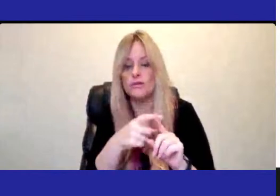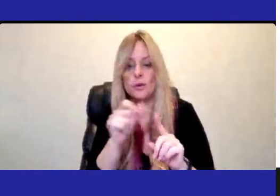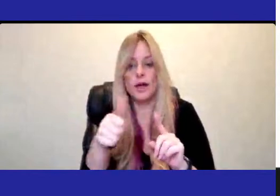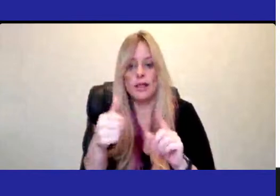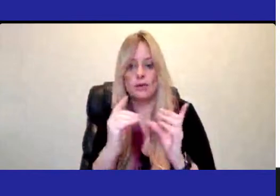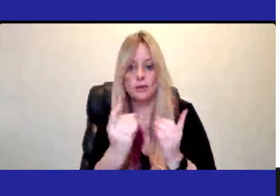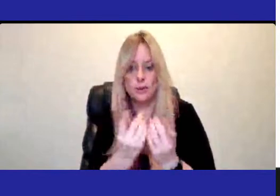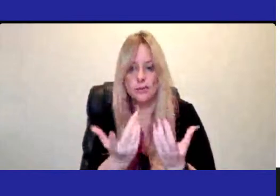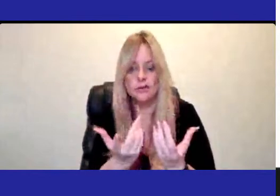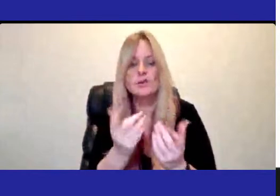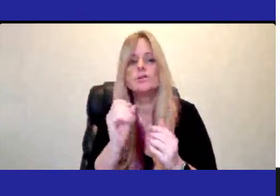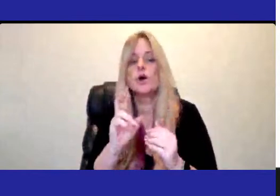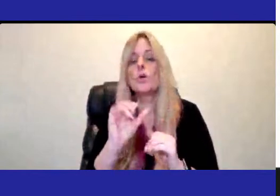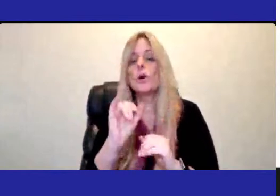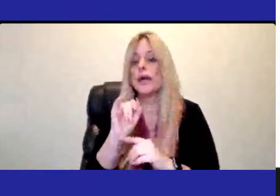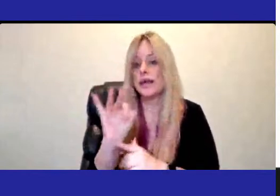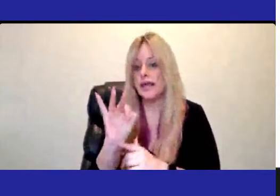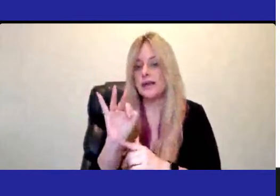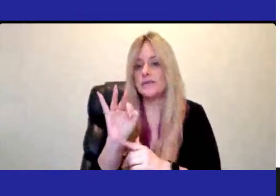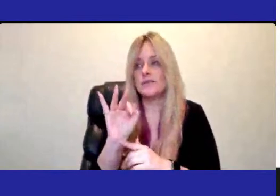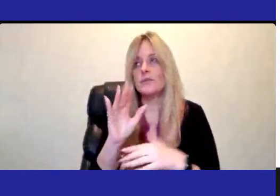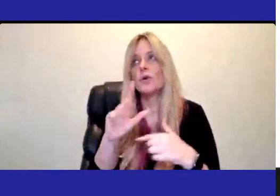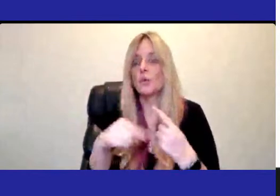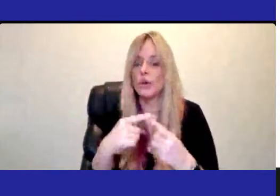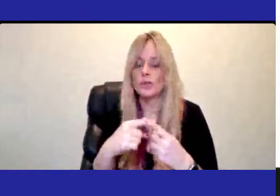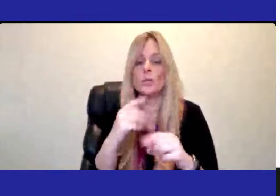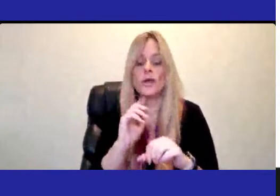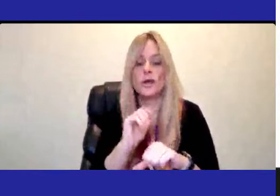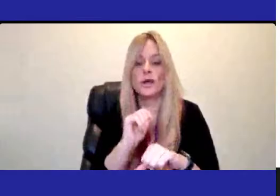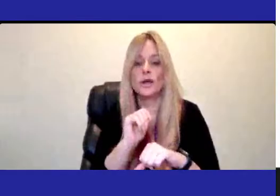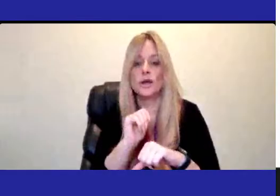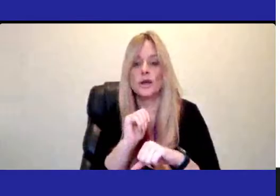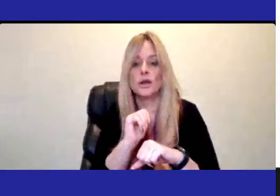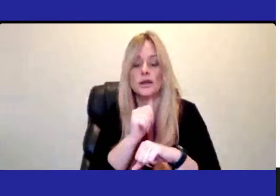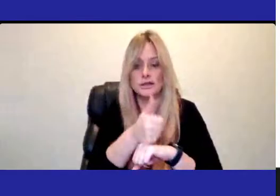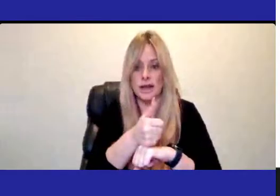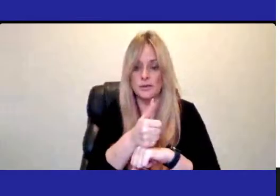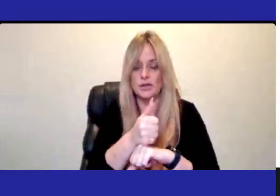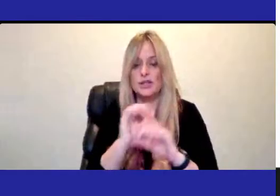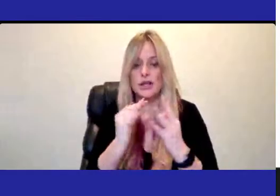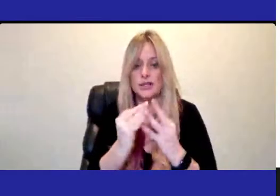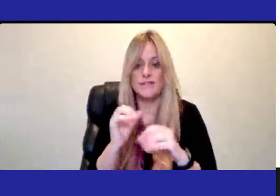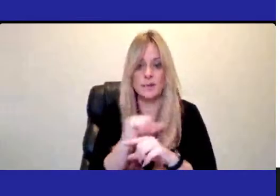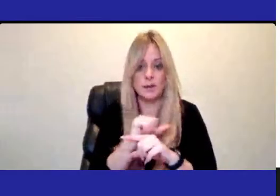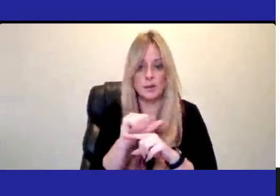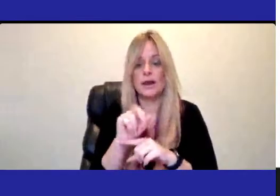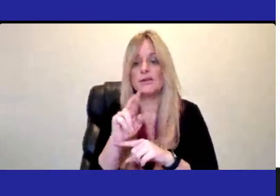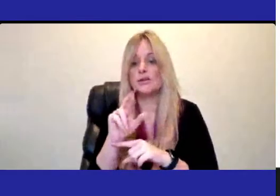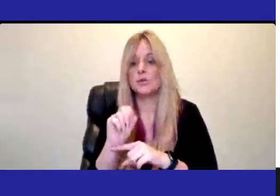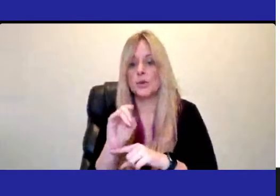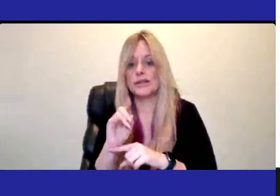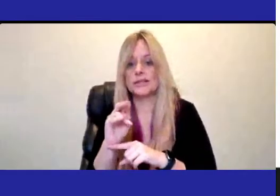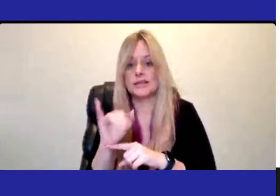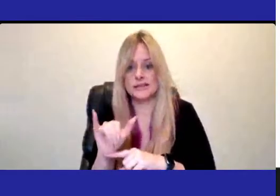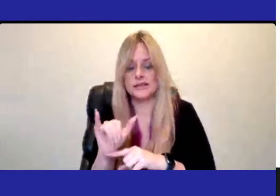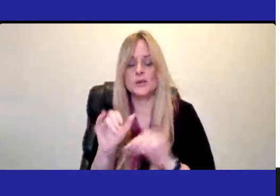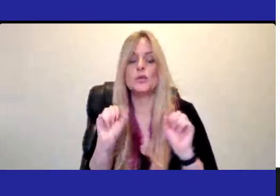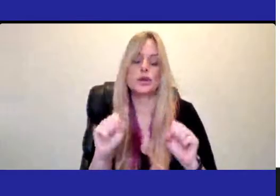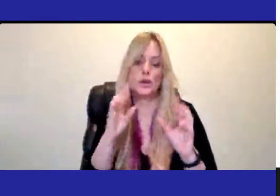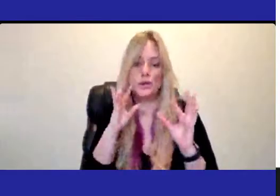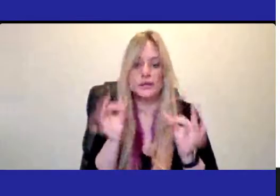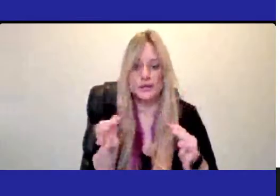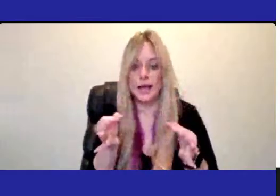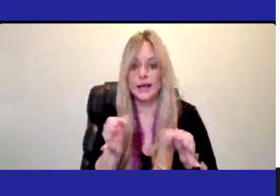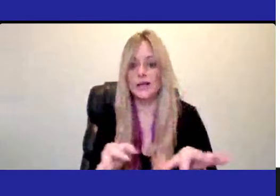if once we created the family practice residency, we could decide that it's